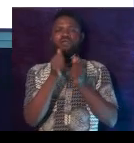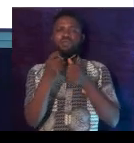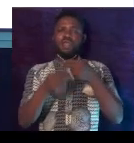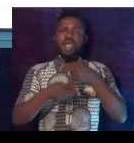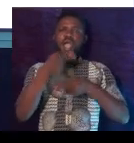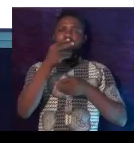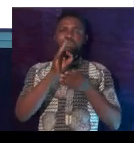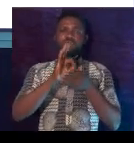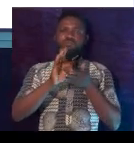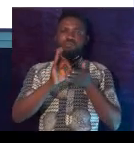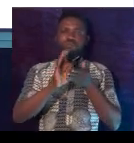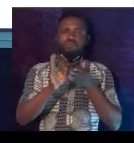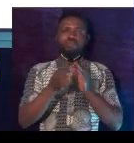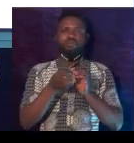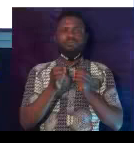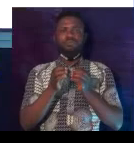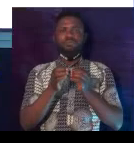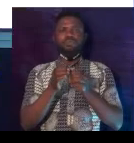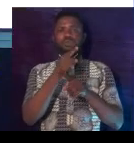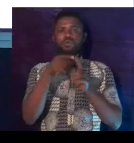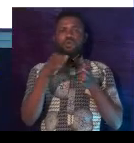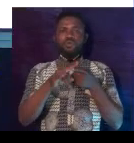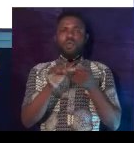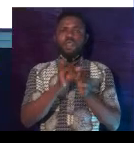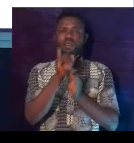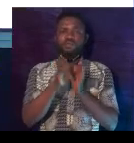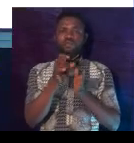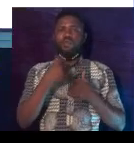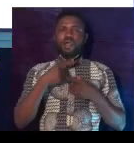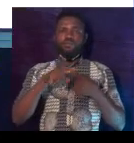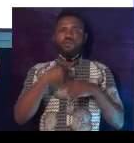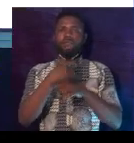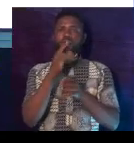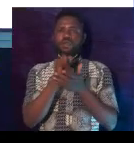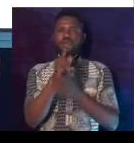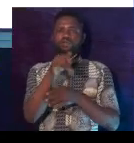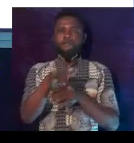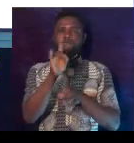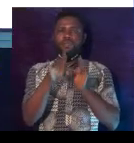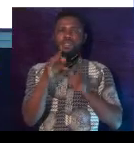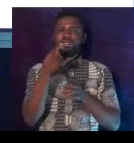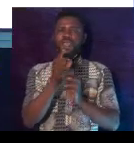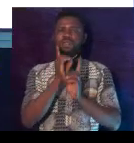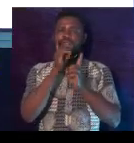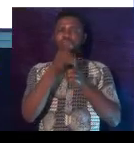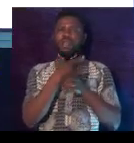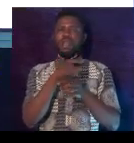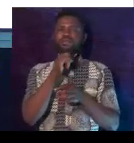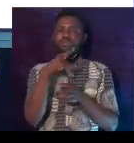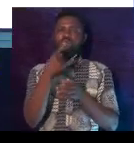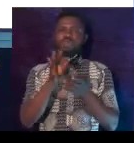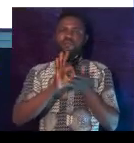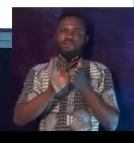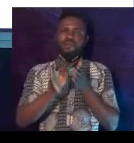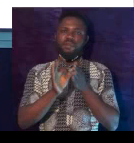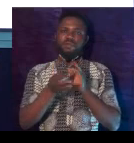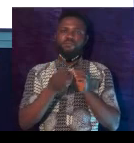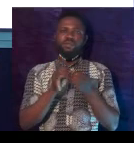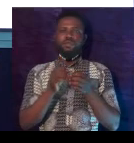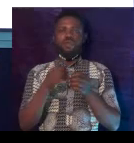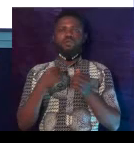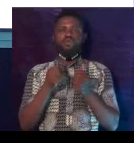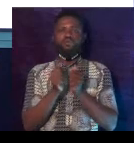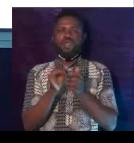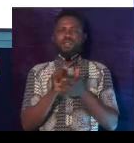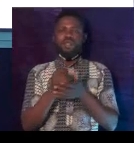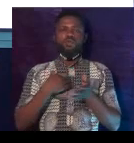the highest frequency. So when you want to identify your mode, you have to ensure that you pick the data and not the frequency.